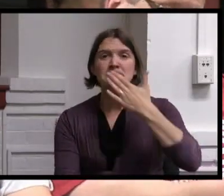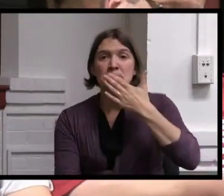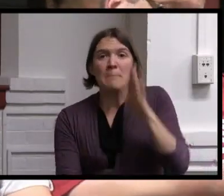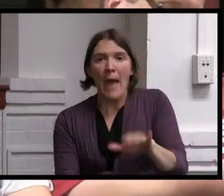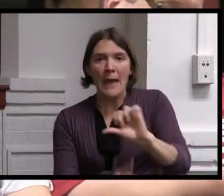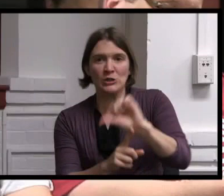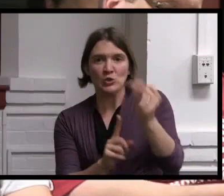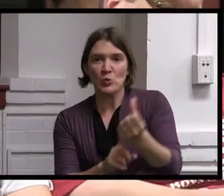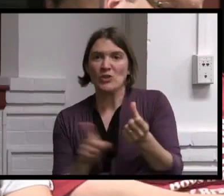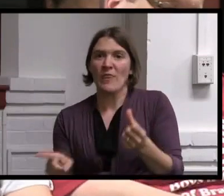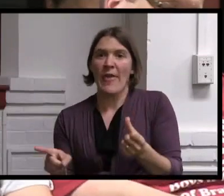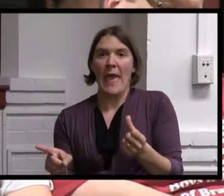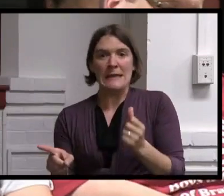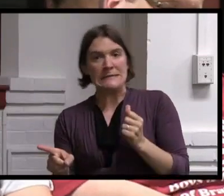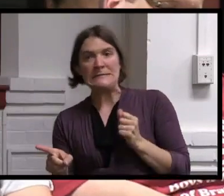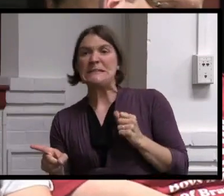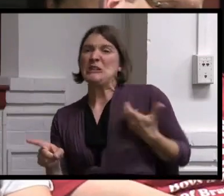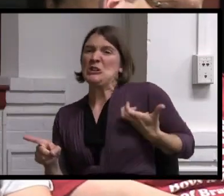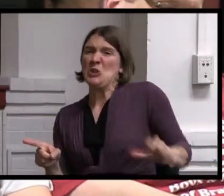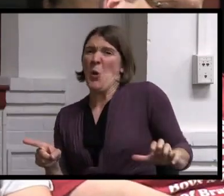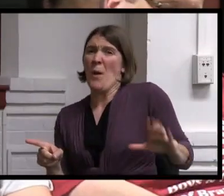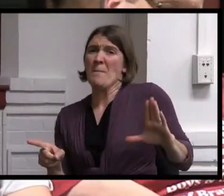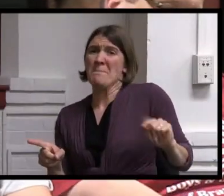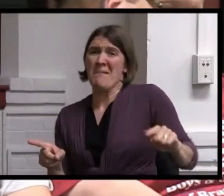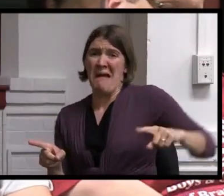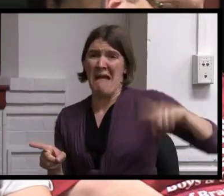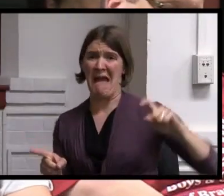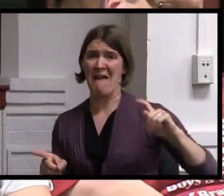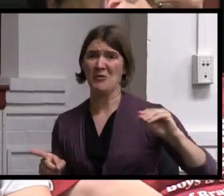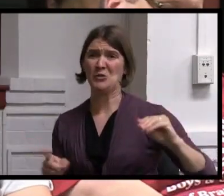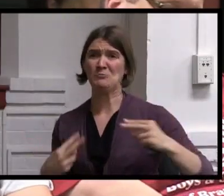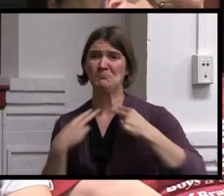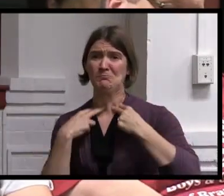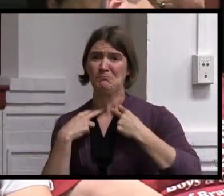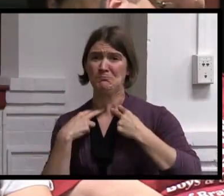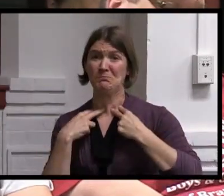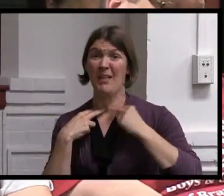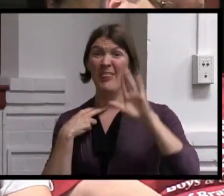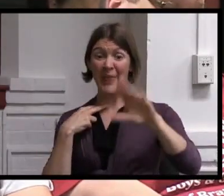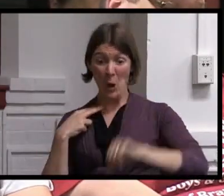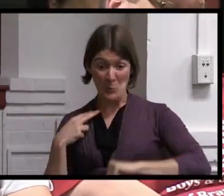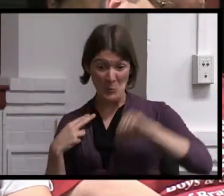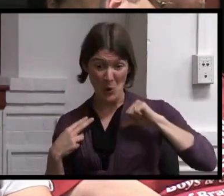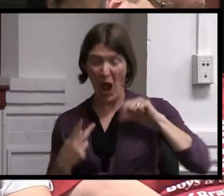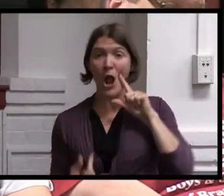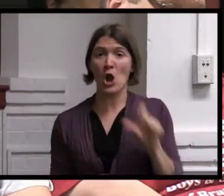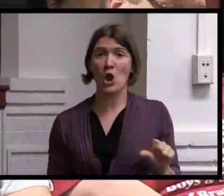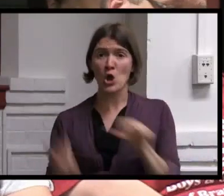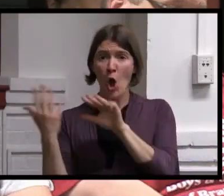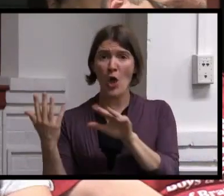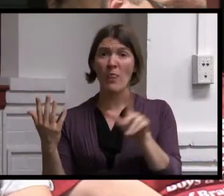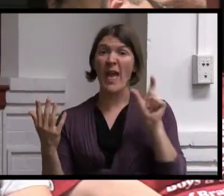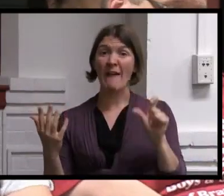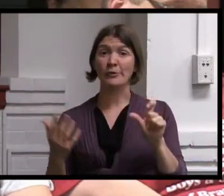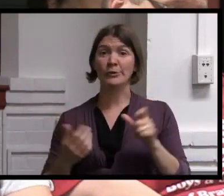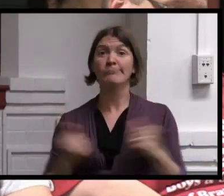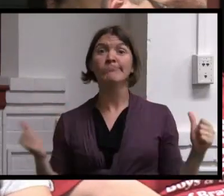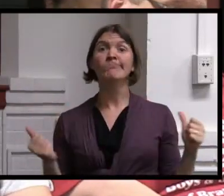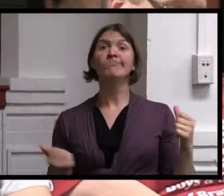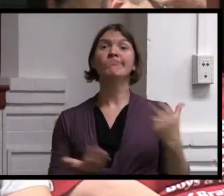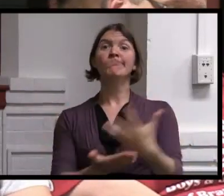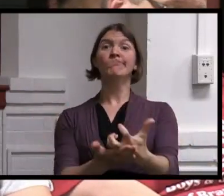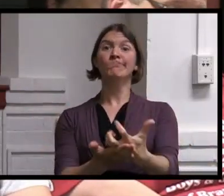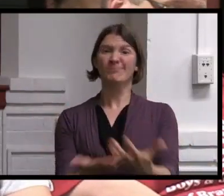think that really takes away a little bit of their dignity. So also in conjunction with